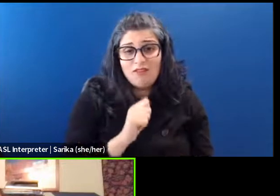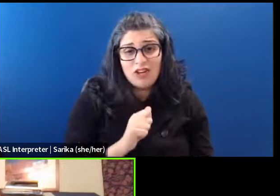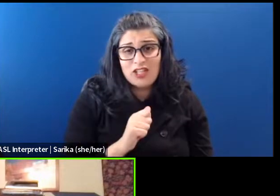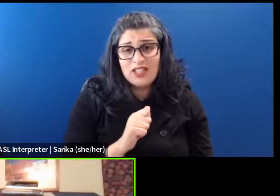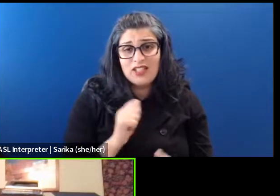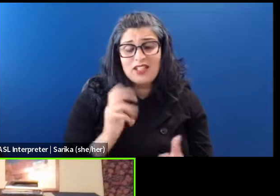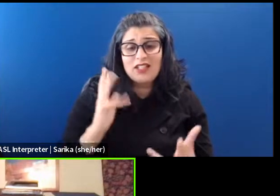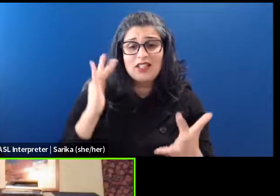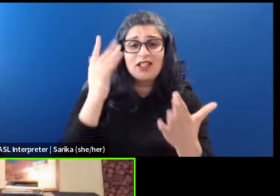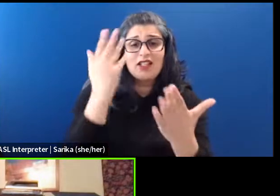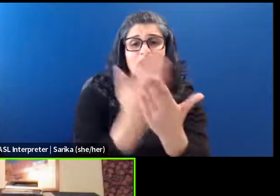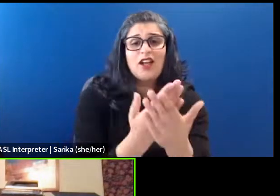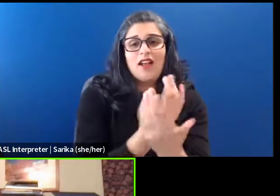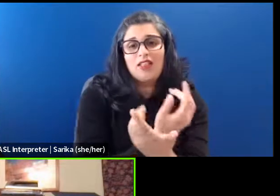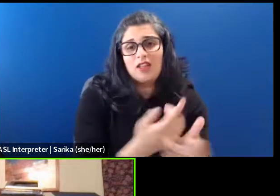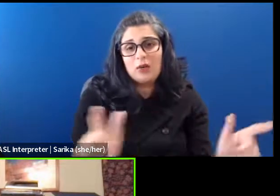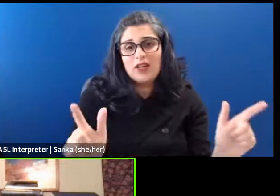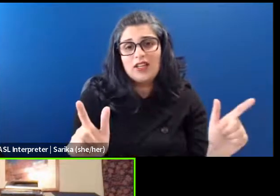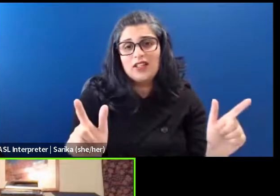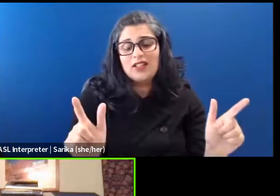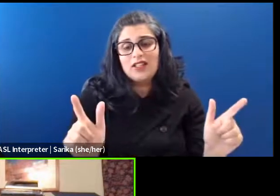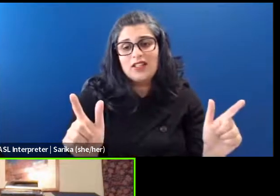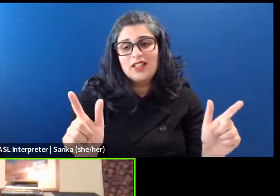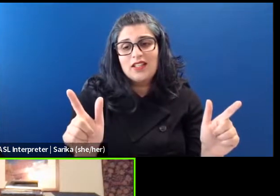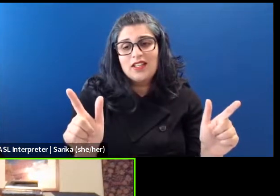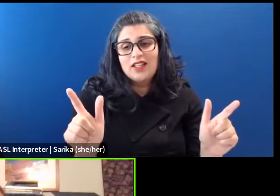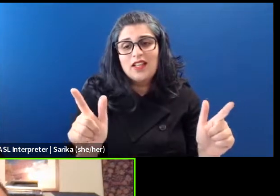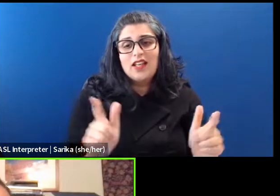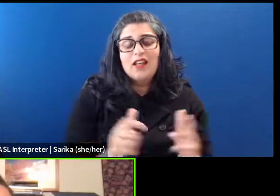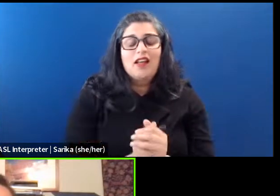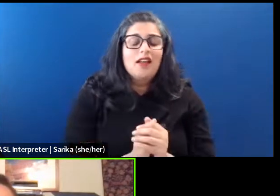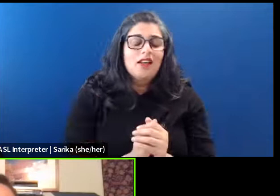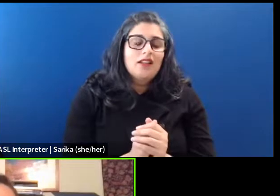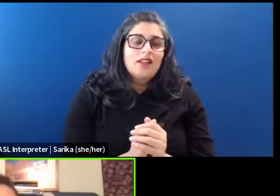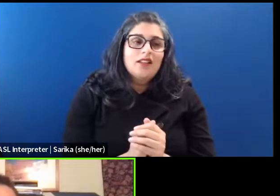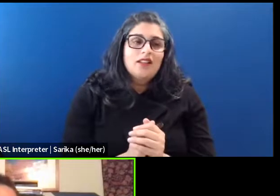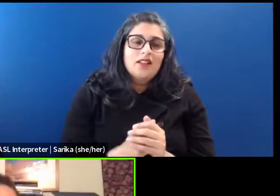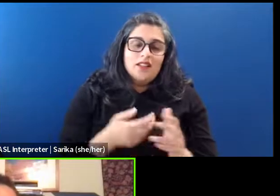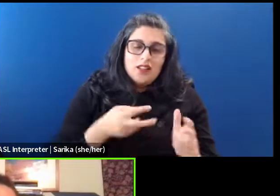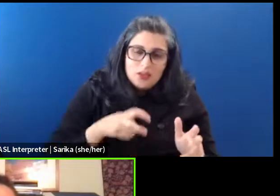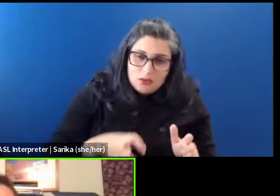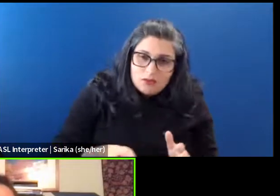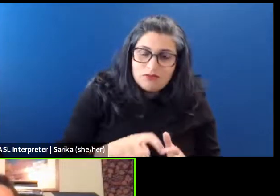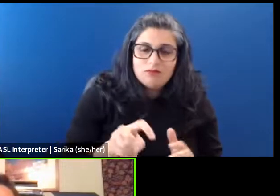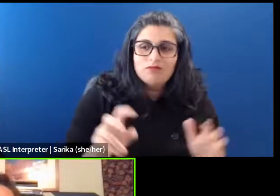her liberation, and totally, along the way, invites the reader